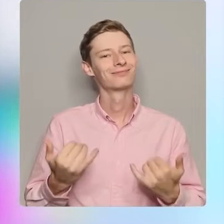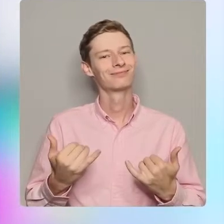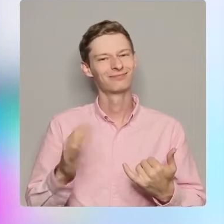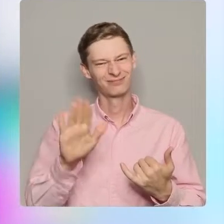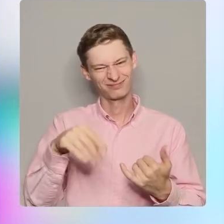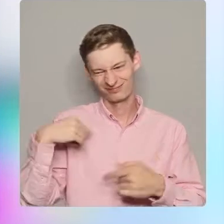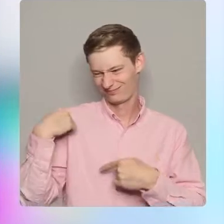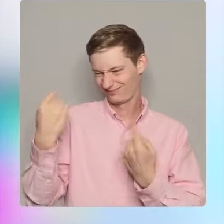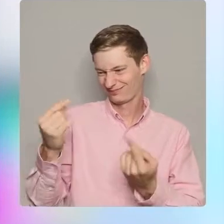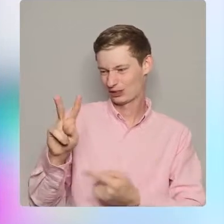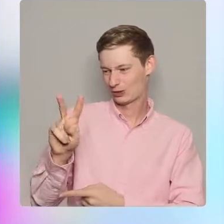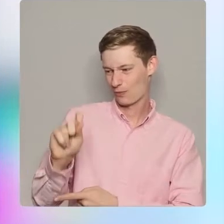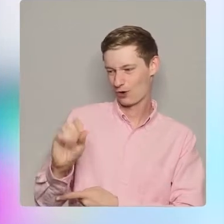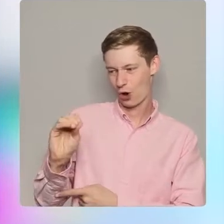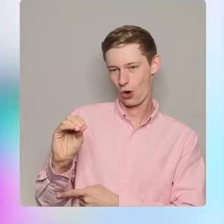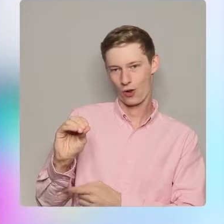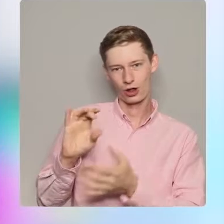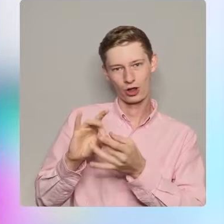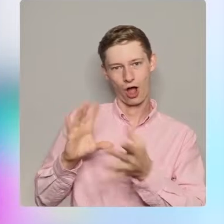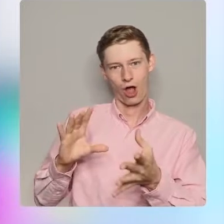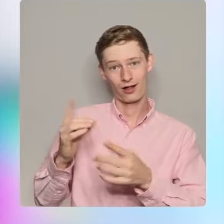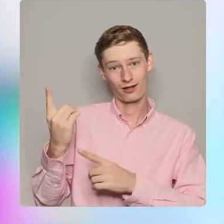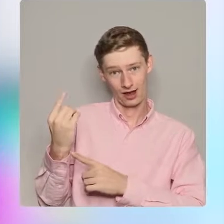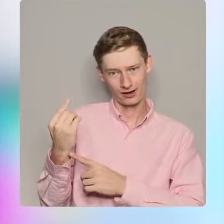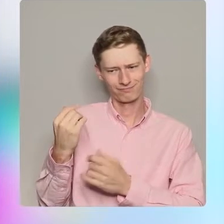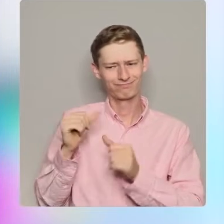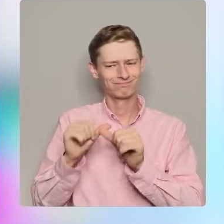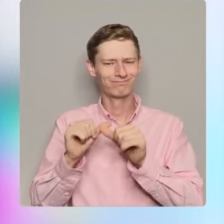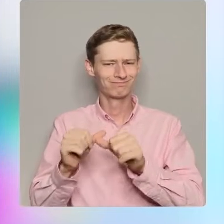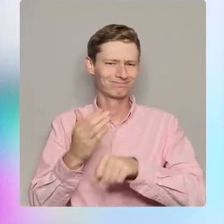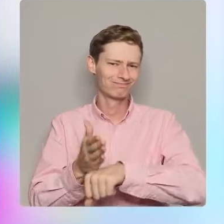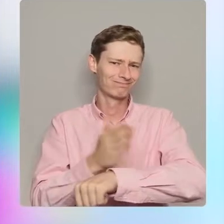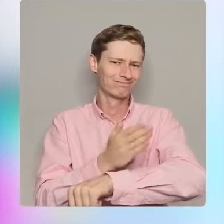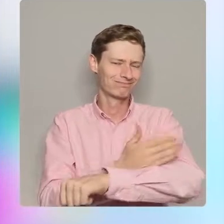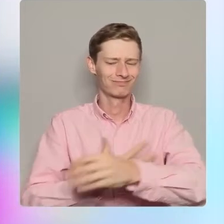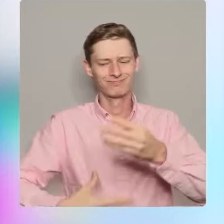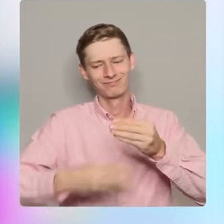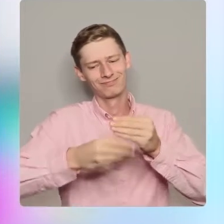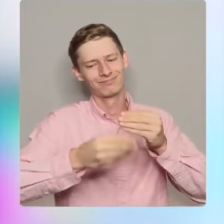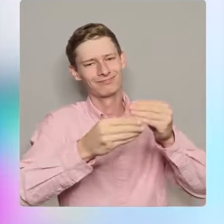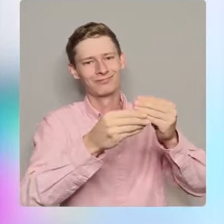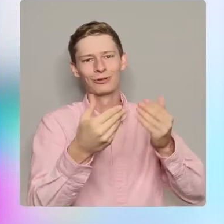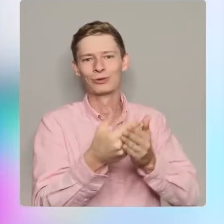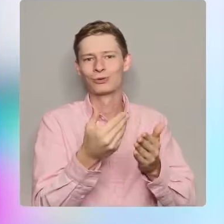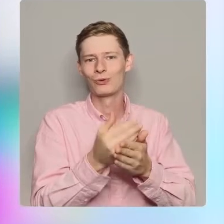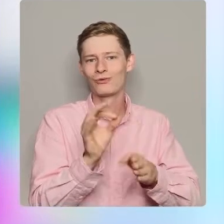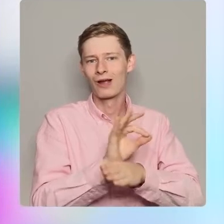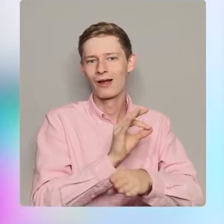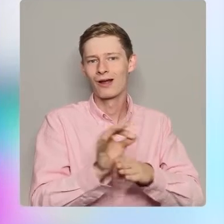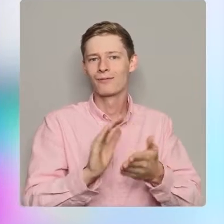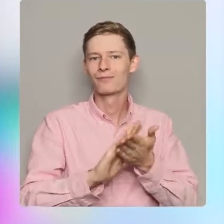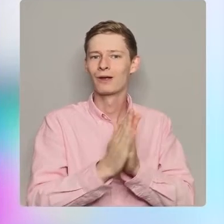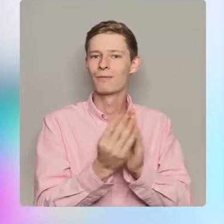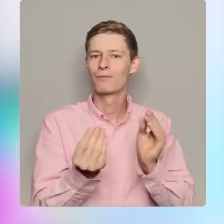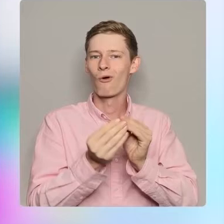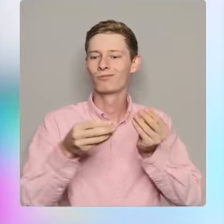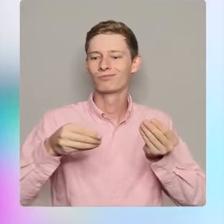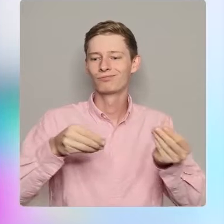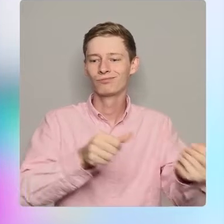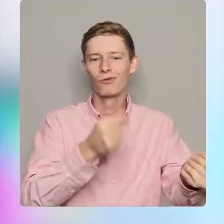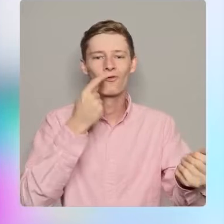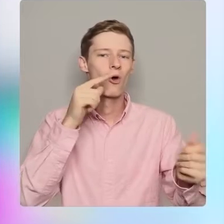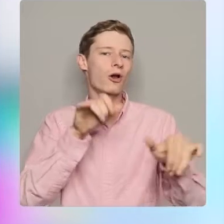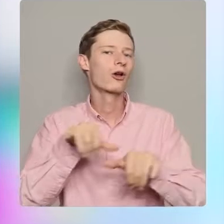Now, since our 2.0 launch last year, we've continued to make improvements and launch new features to streamline the experience for common